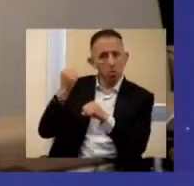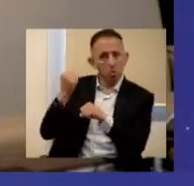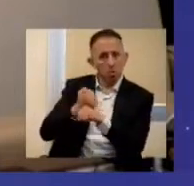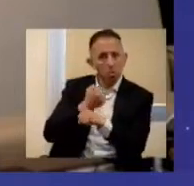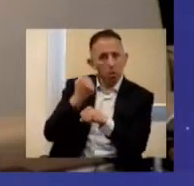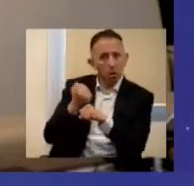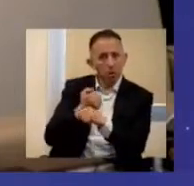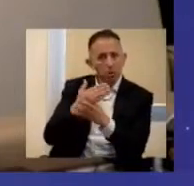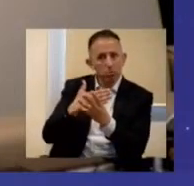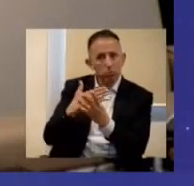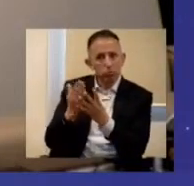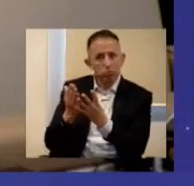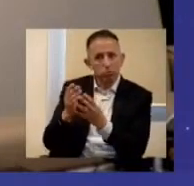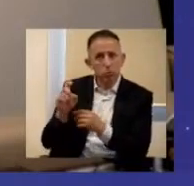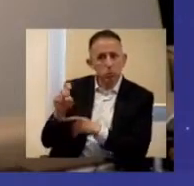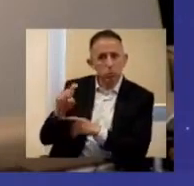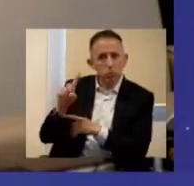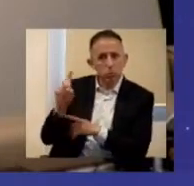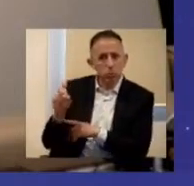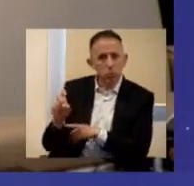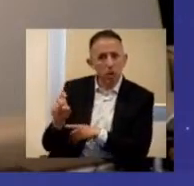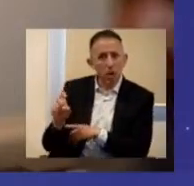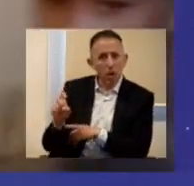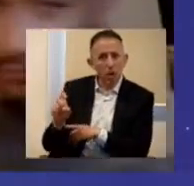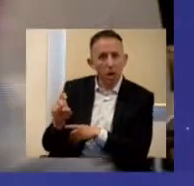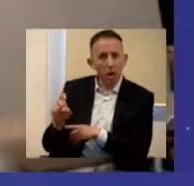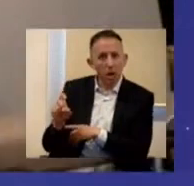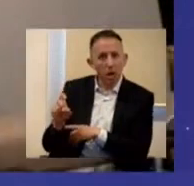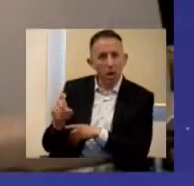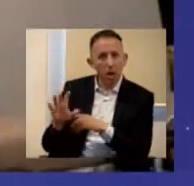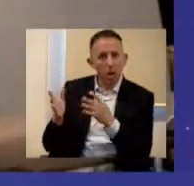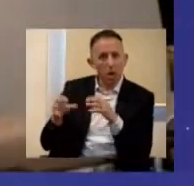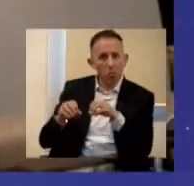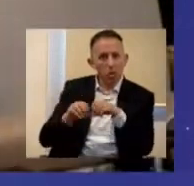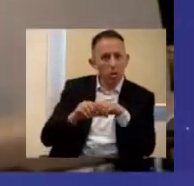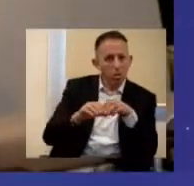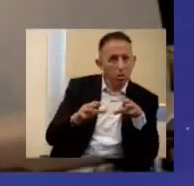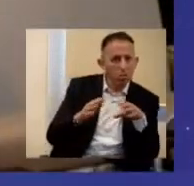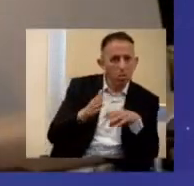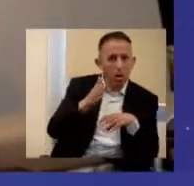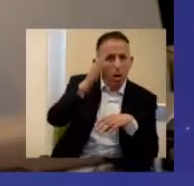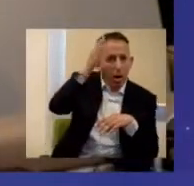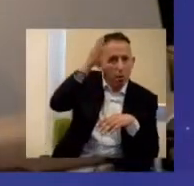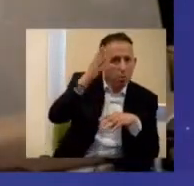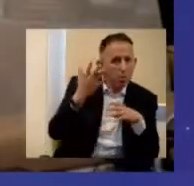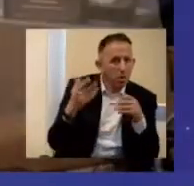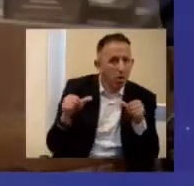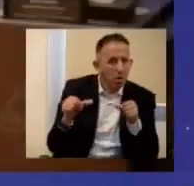Any other question, please?